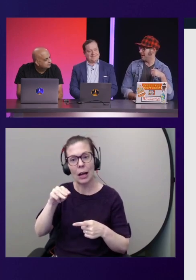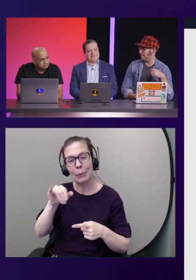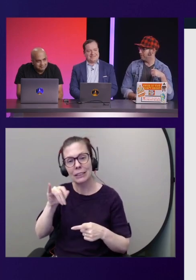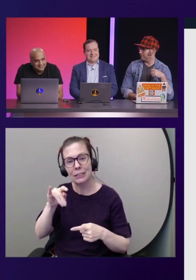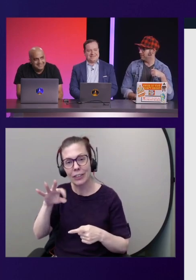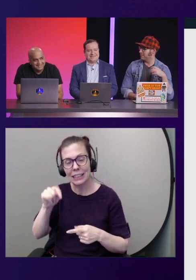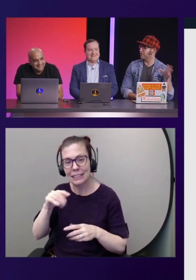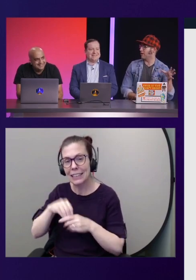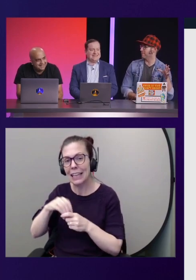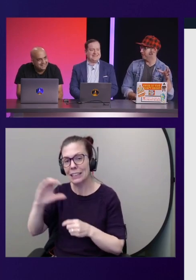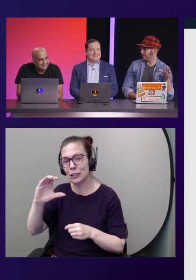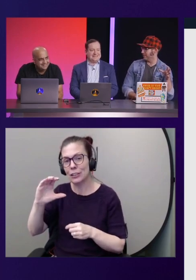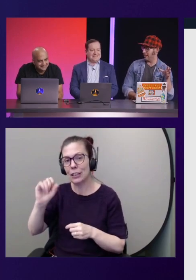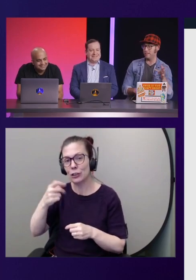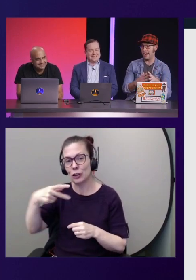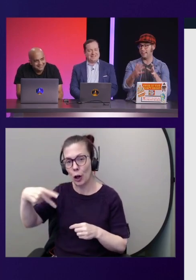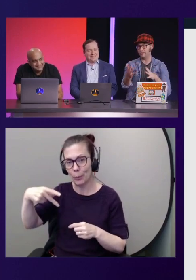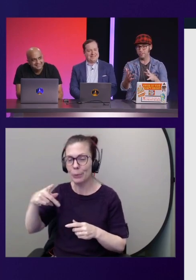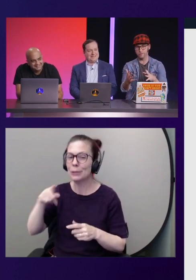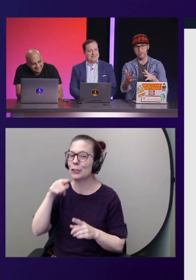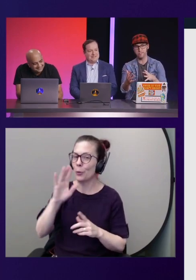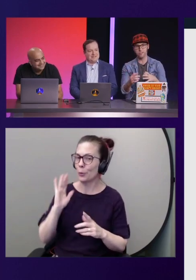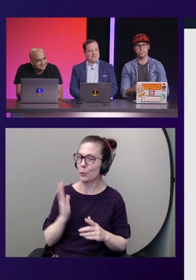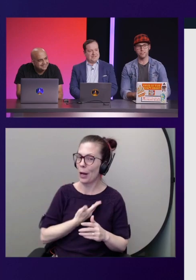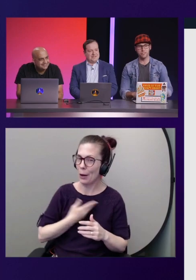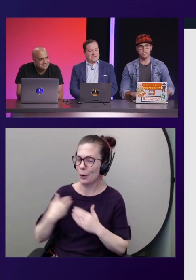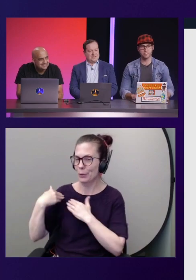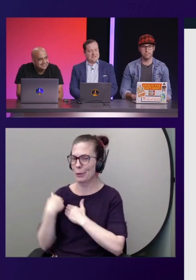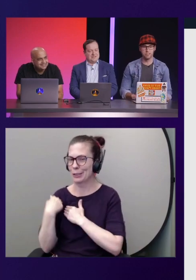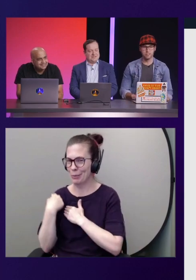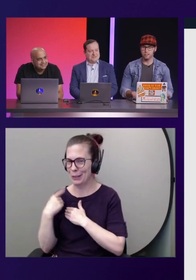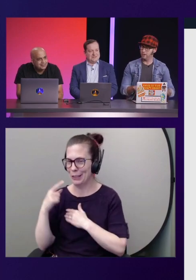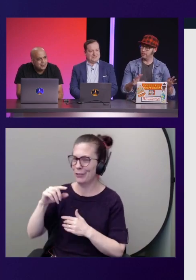to blame for the C# version and the Angular front-end version